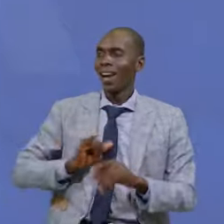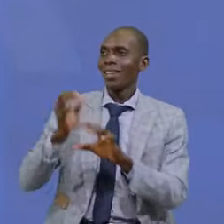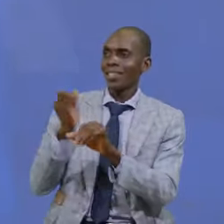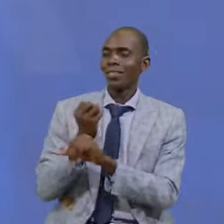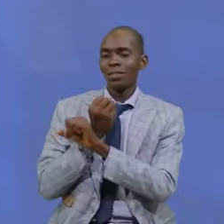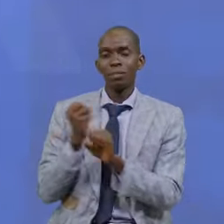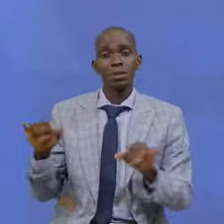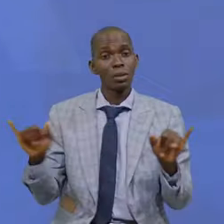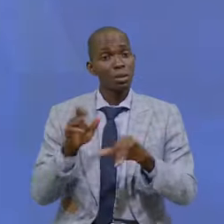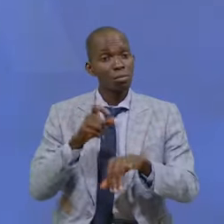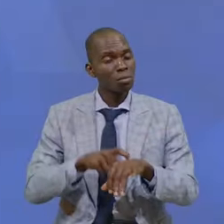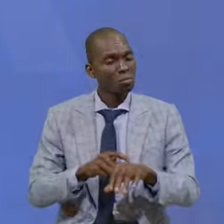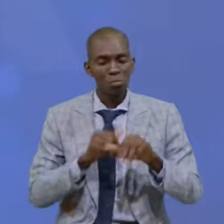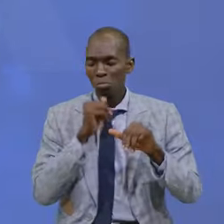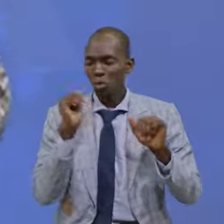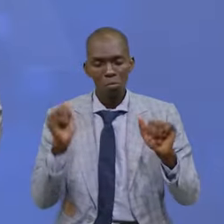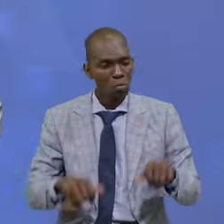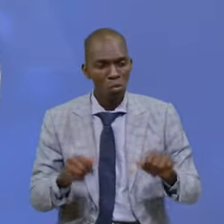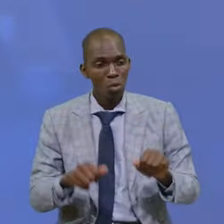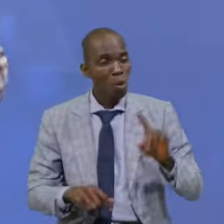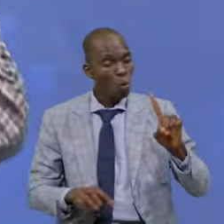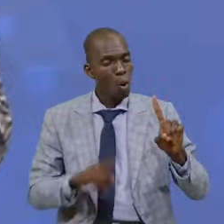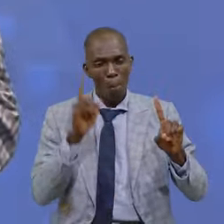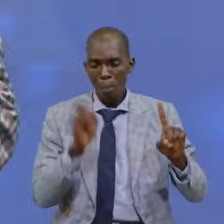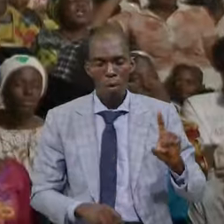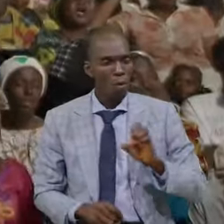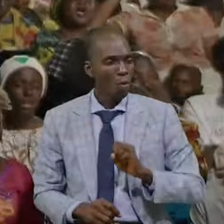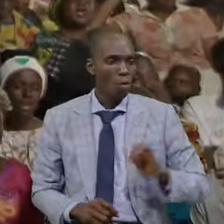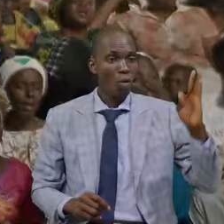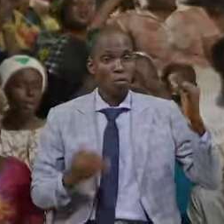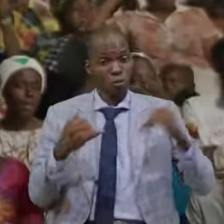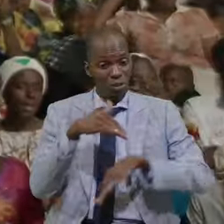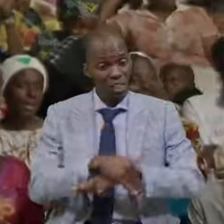time. One must go. Tonight, sin will have to go.